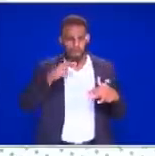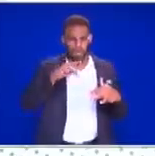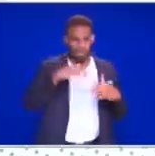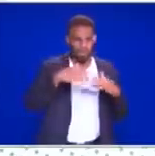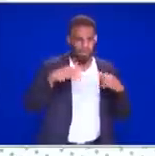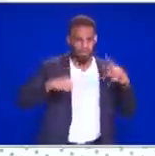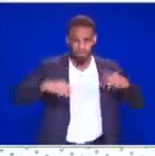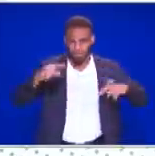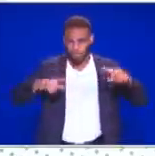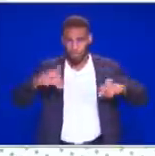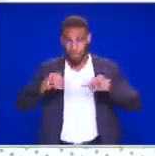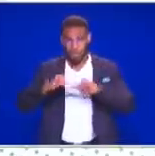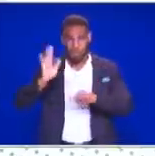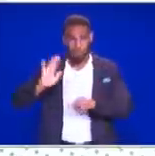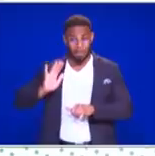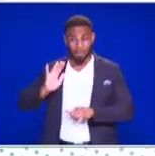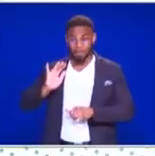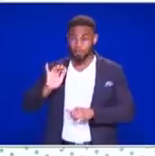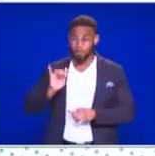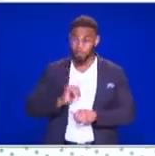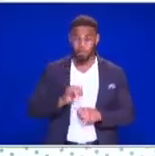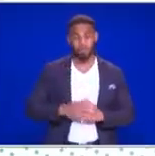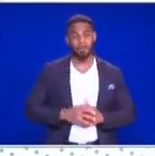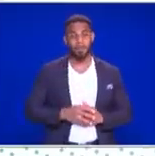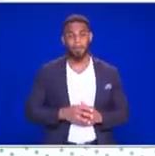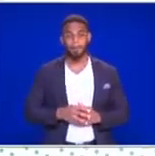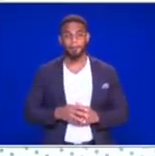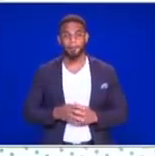diverse than what we measured in the past.